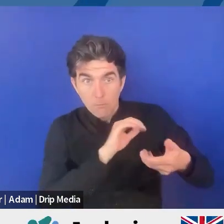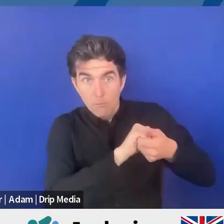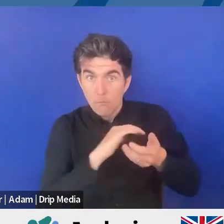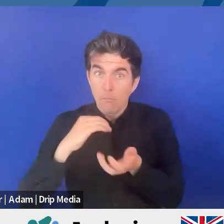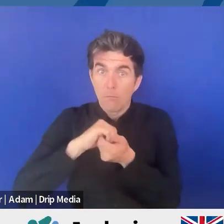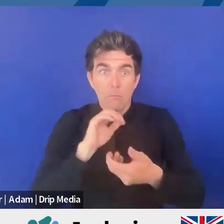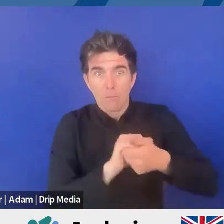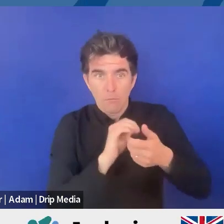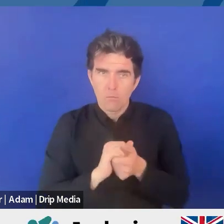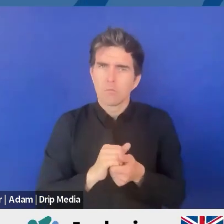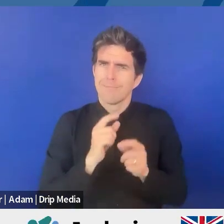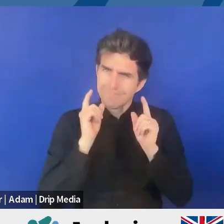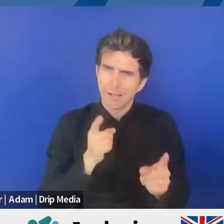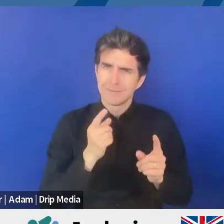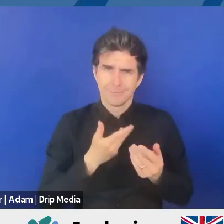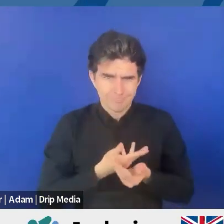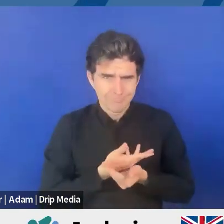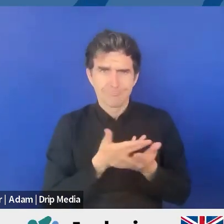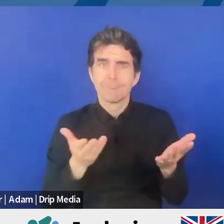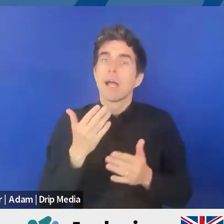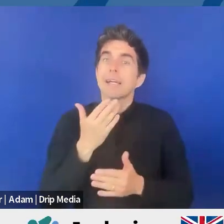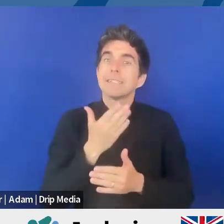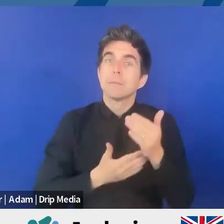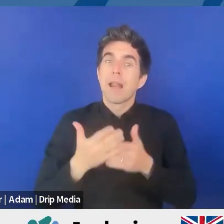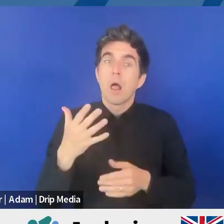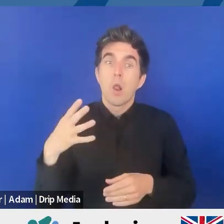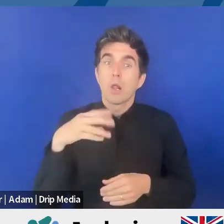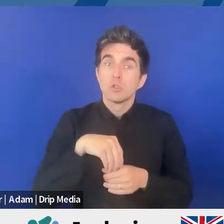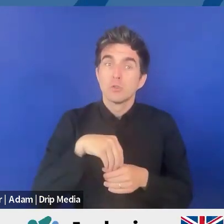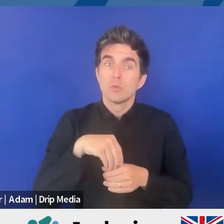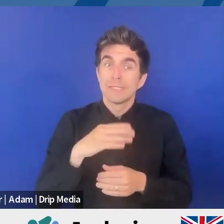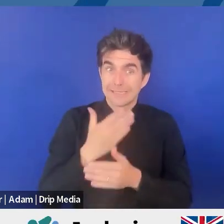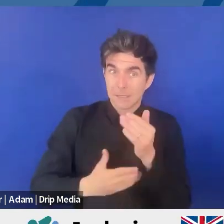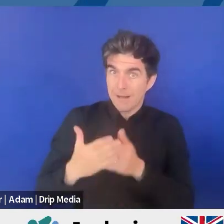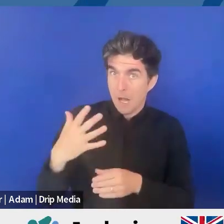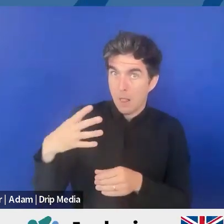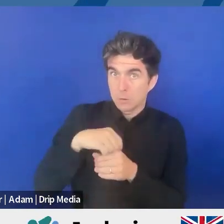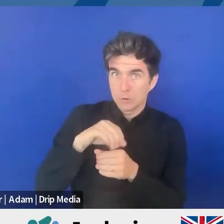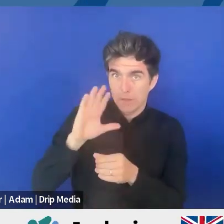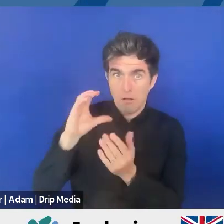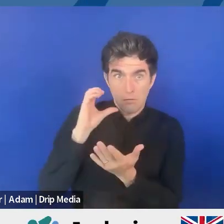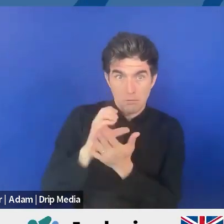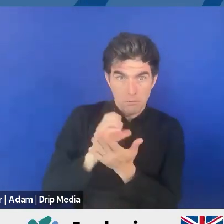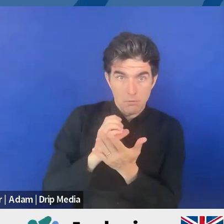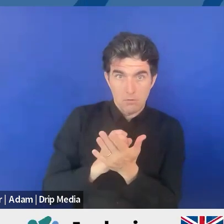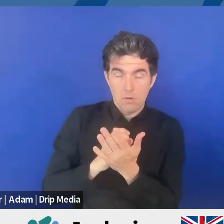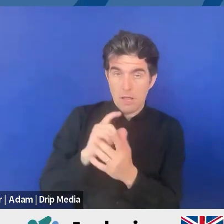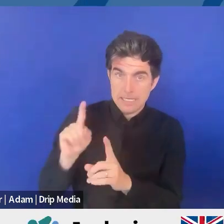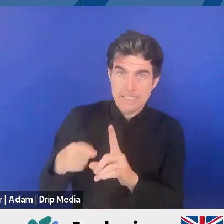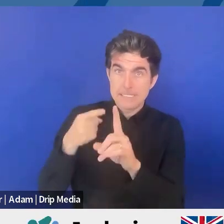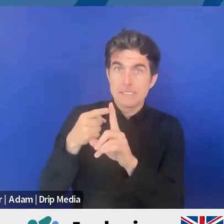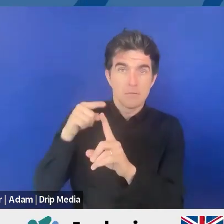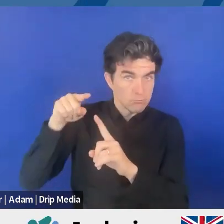criteria and targets by 2030. As I mentioned, we think a lot of them already do, but the ambition is that they will all